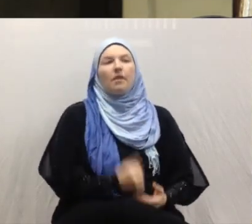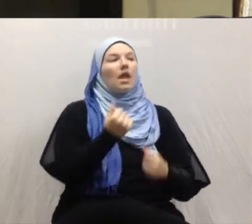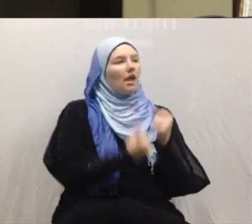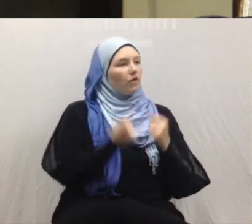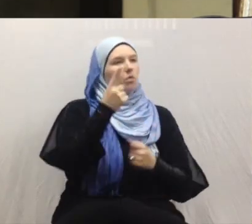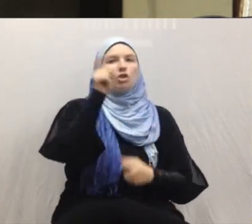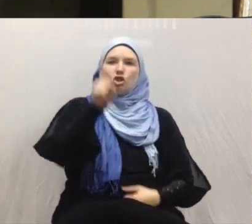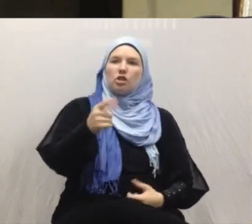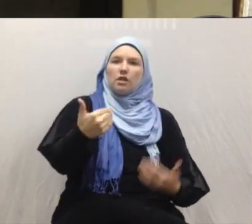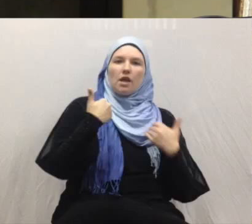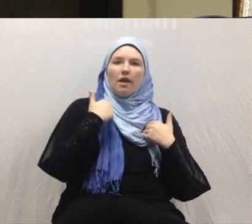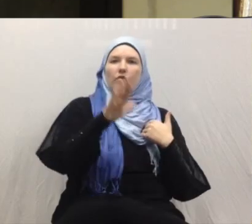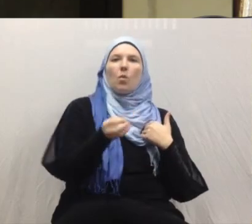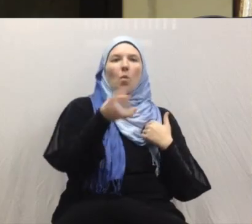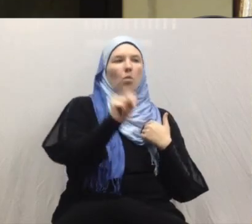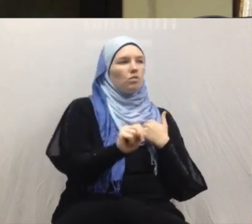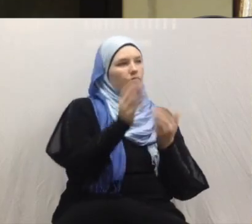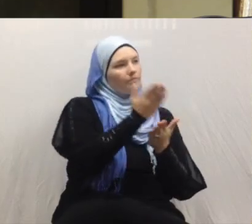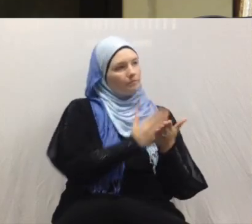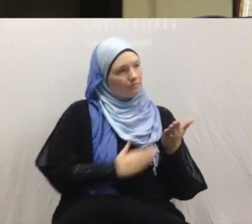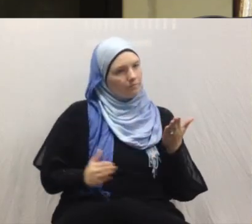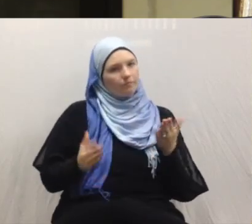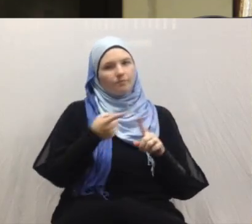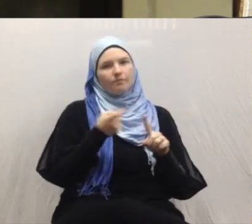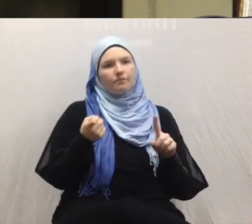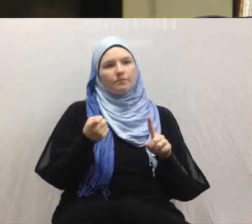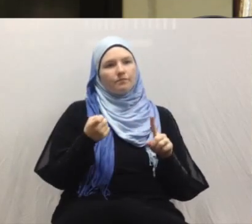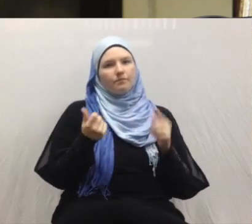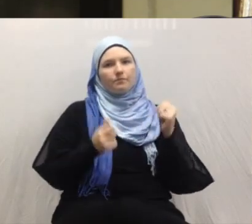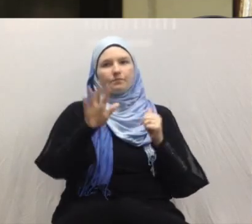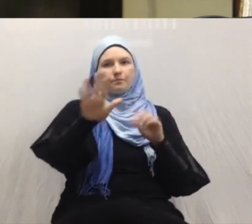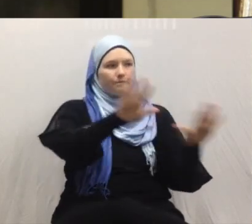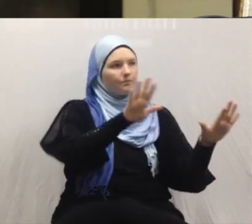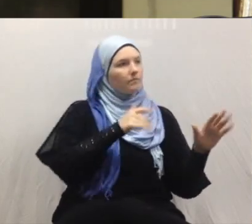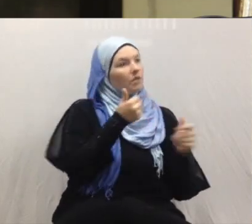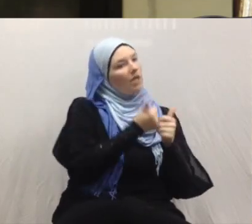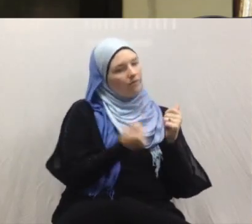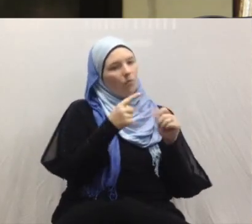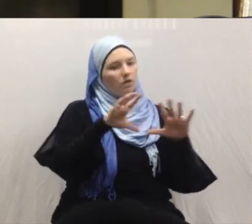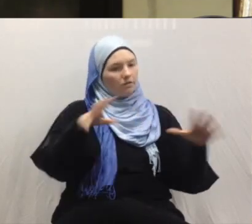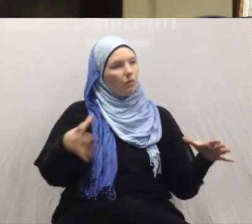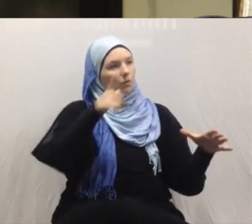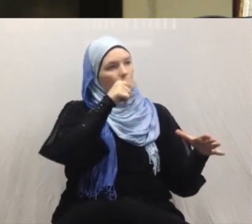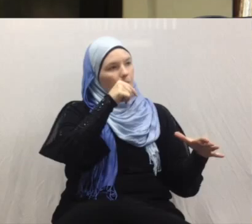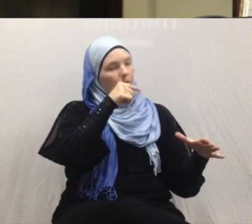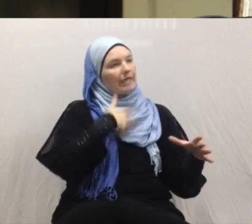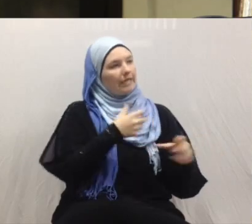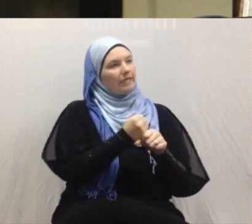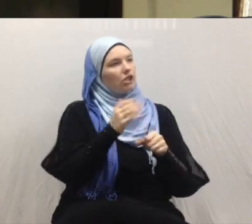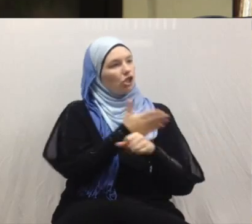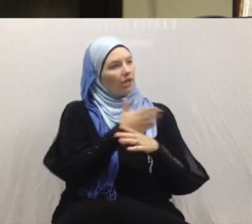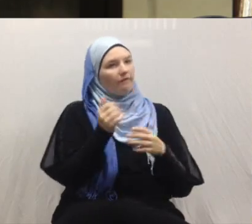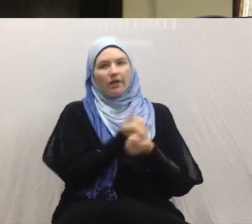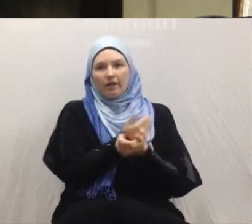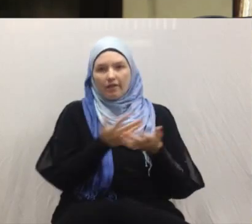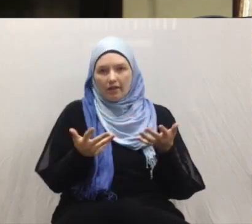Everyone shall have his portion from the side to which he belongs. So everyone who gets a share of